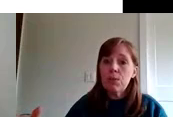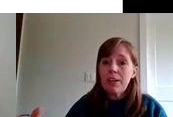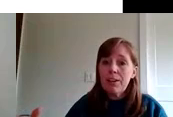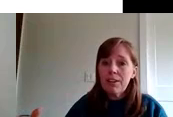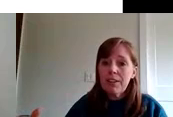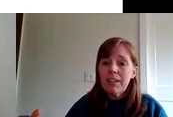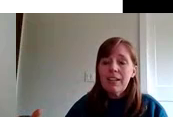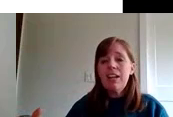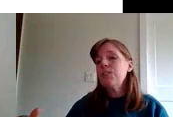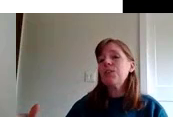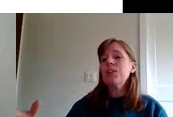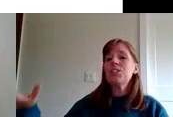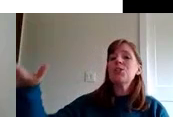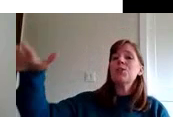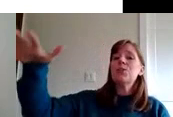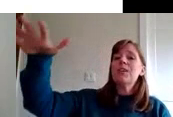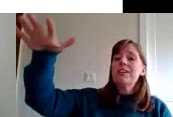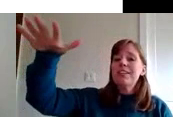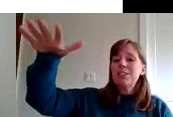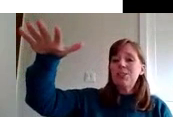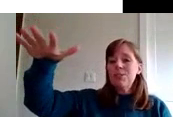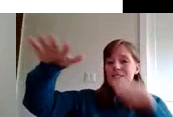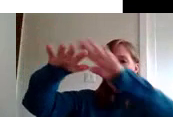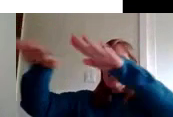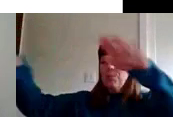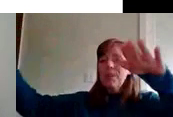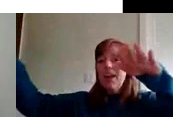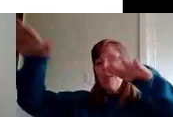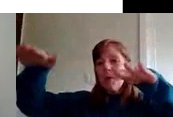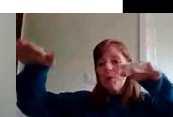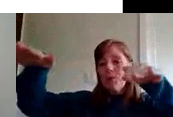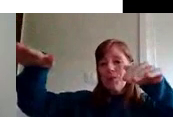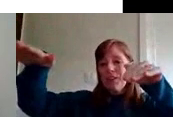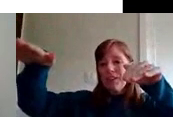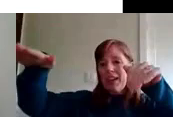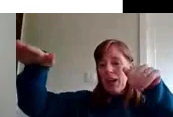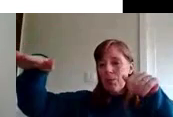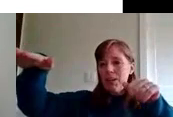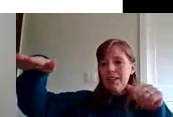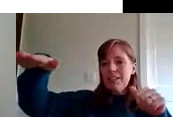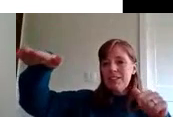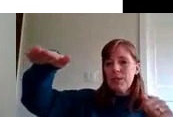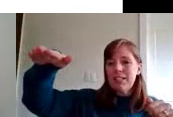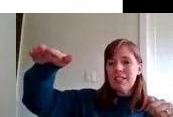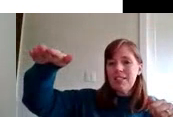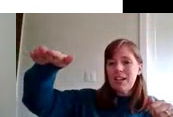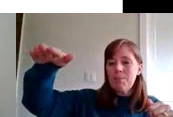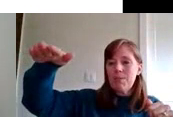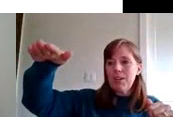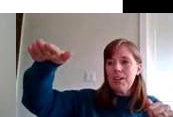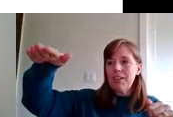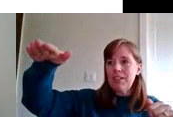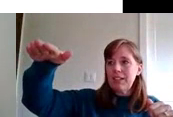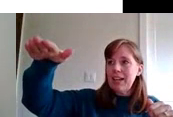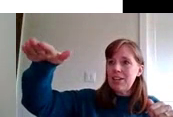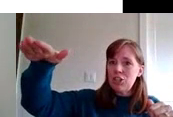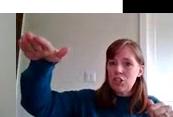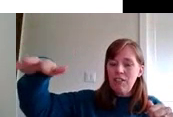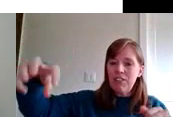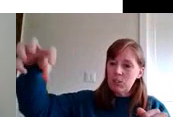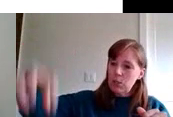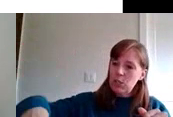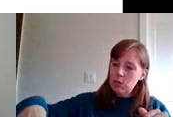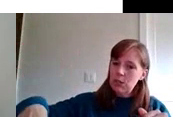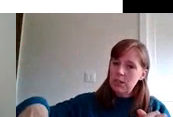of a refrigerator in order to use that as a platform for the camera. So it sits on top of the